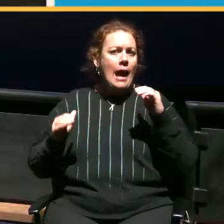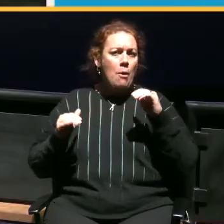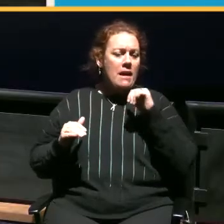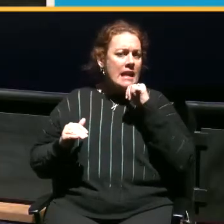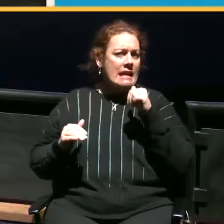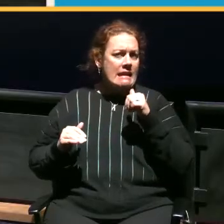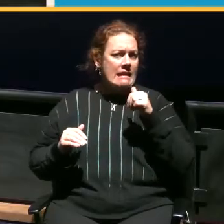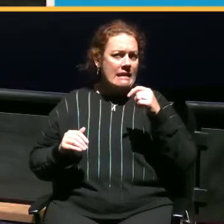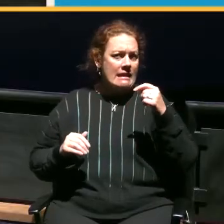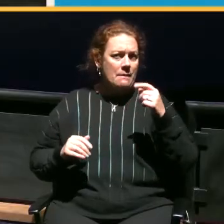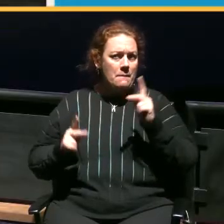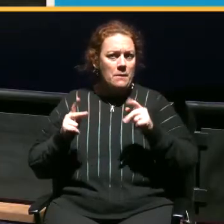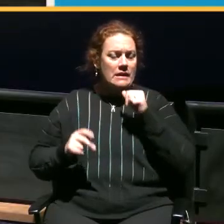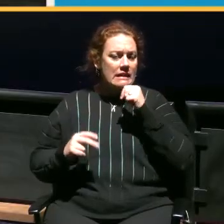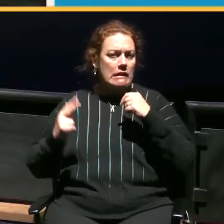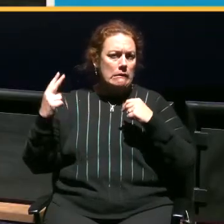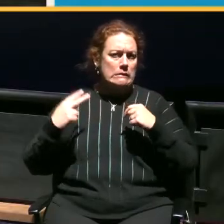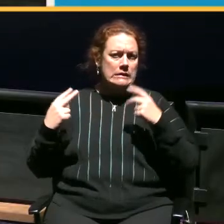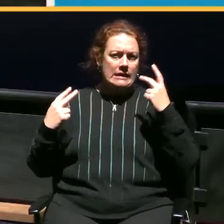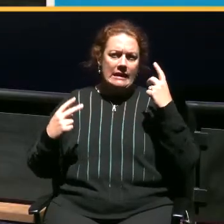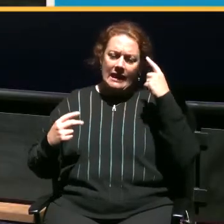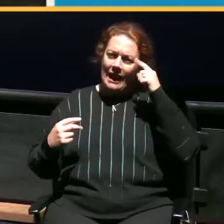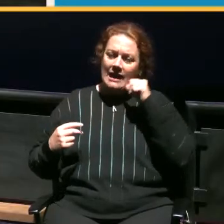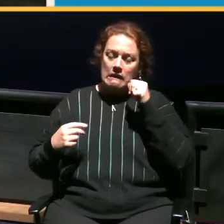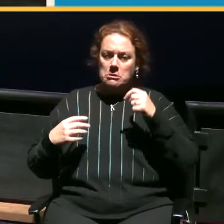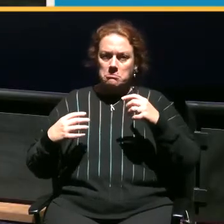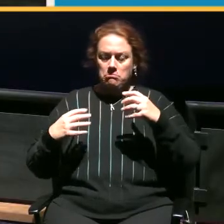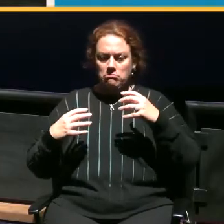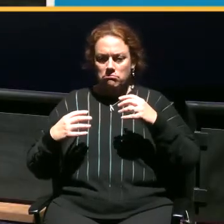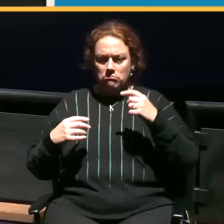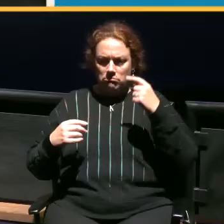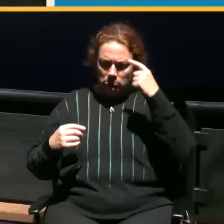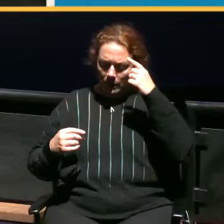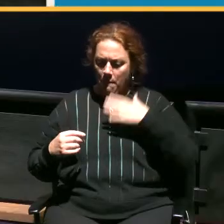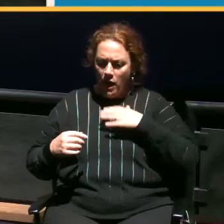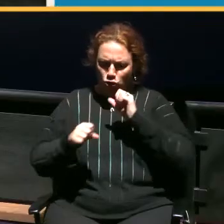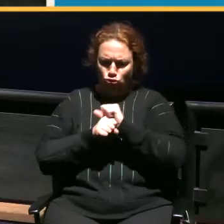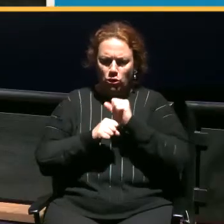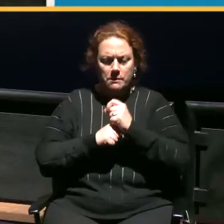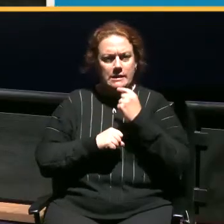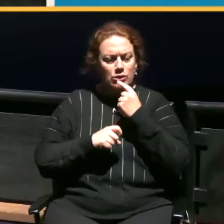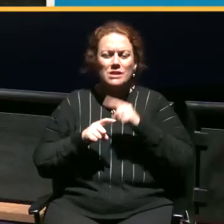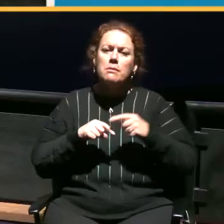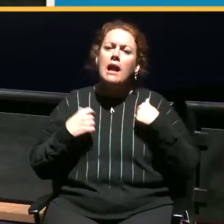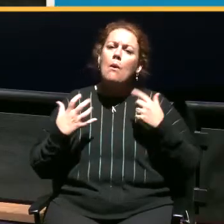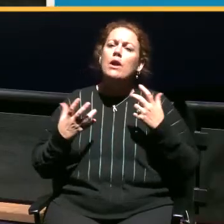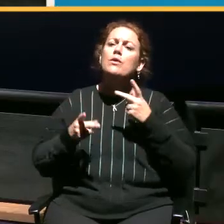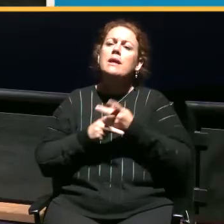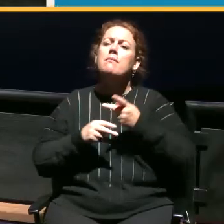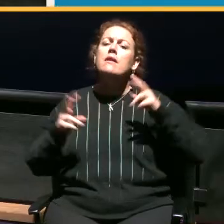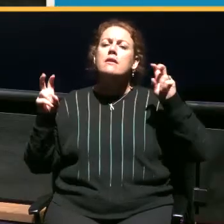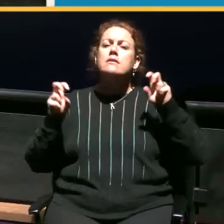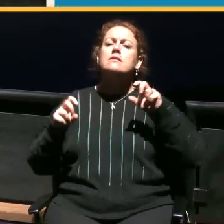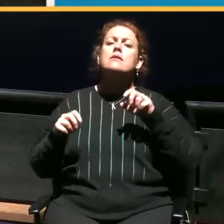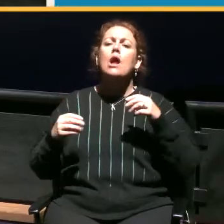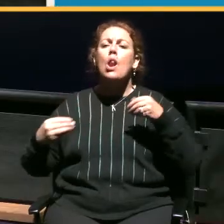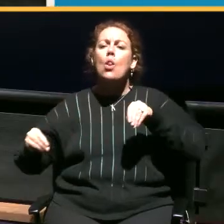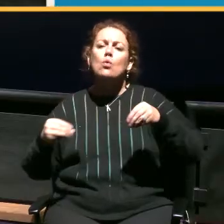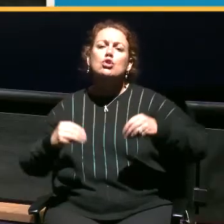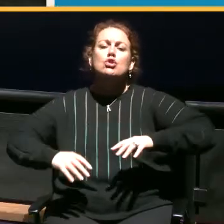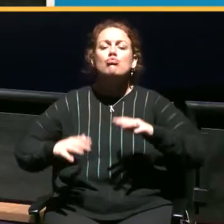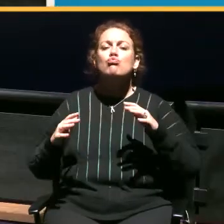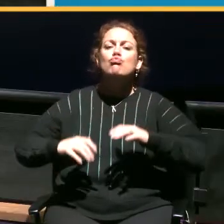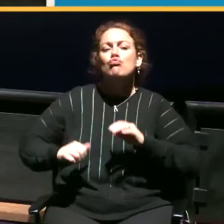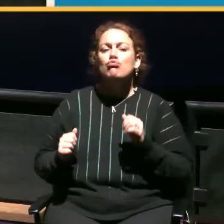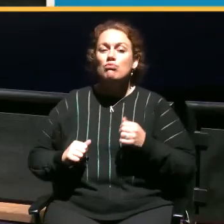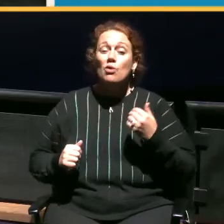taking my job seriously, but I certainly was. But just for me, it was just trying to keep things loose. And but all of our, we had a very